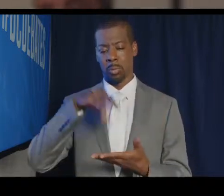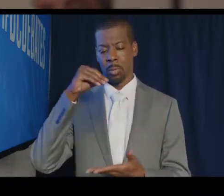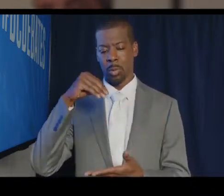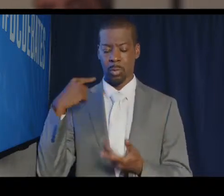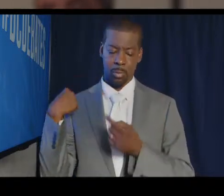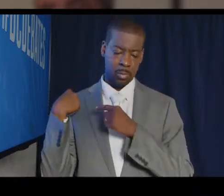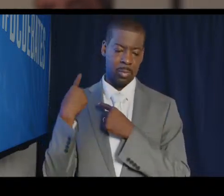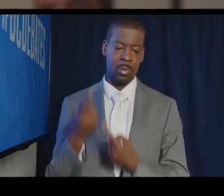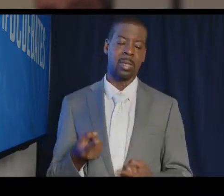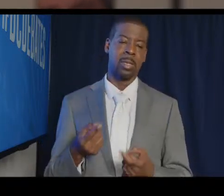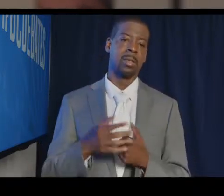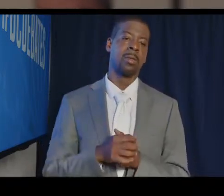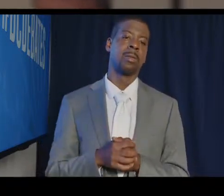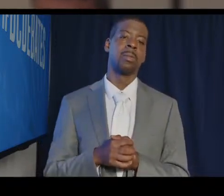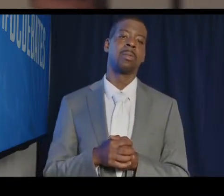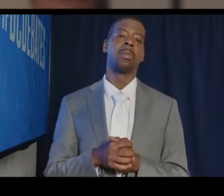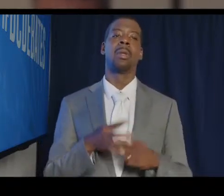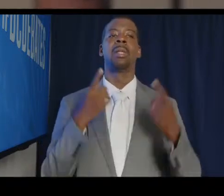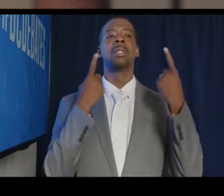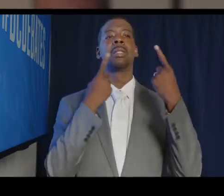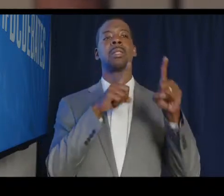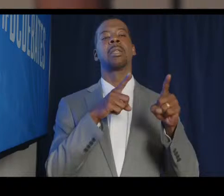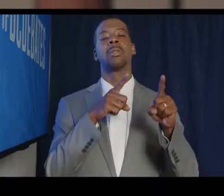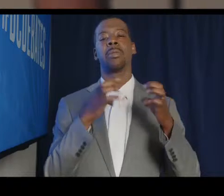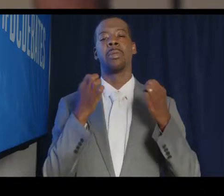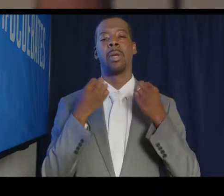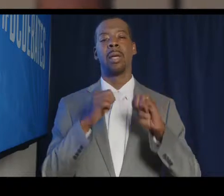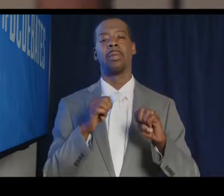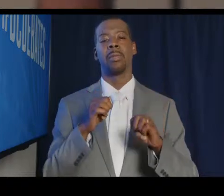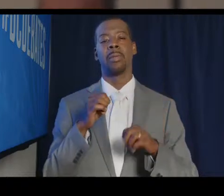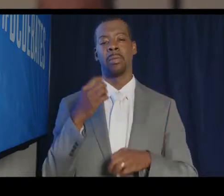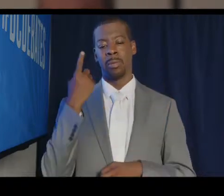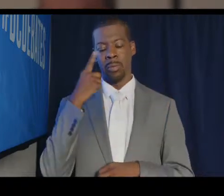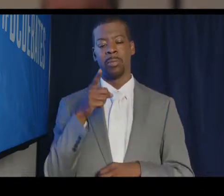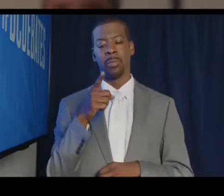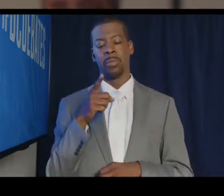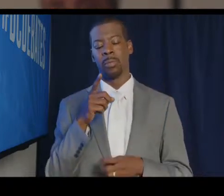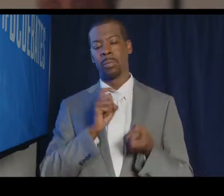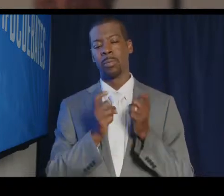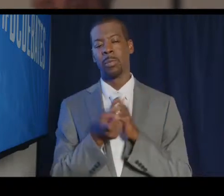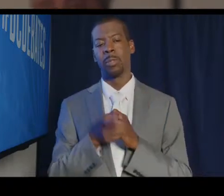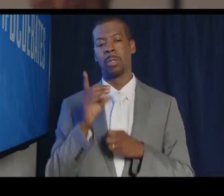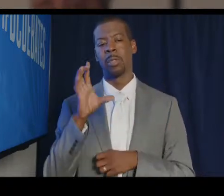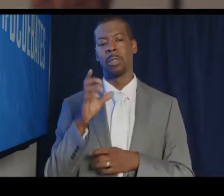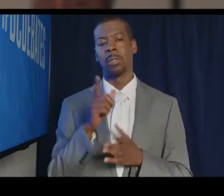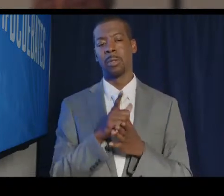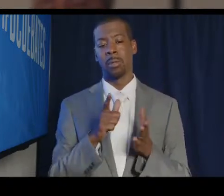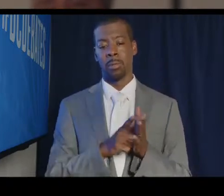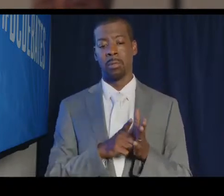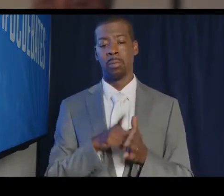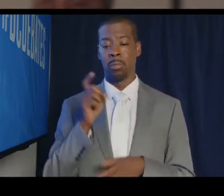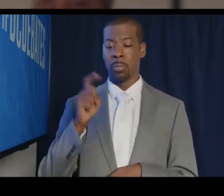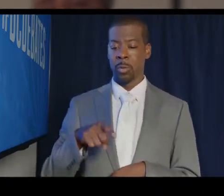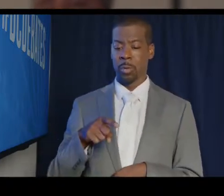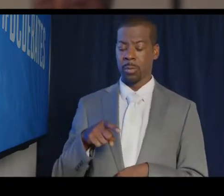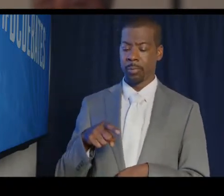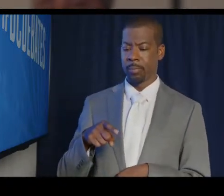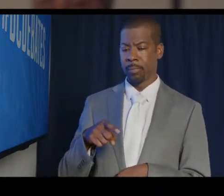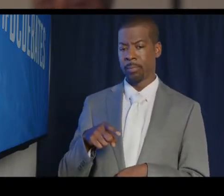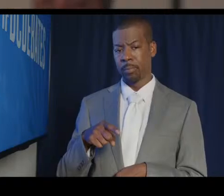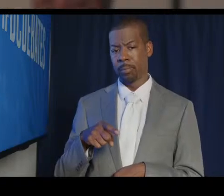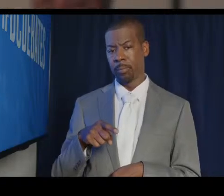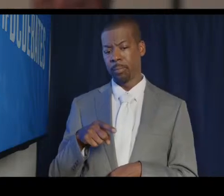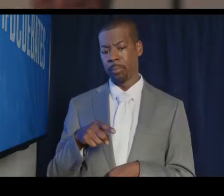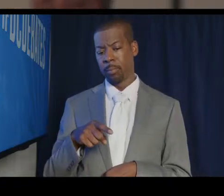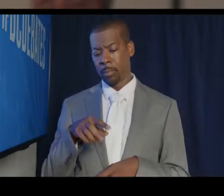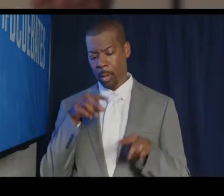years, especially where we've seen successful efforts in the House to overturn DC laws? Should the council be more mindful of potential interference